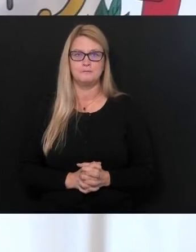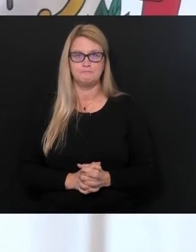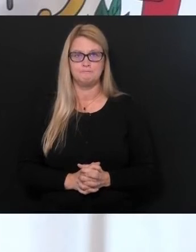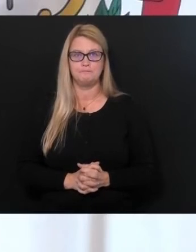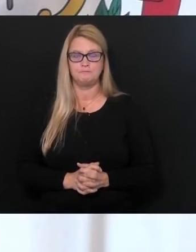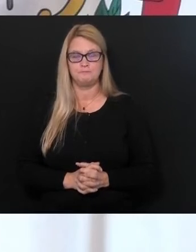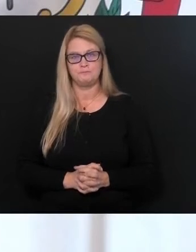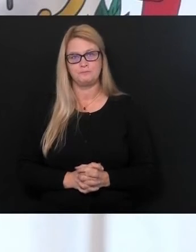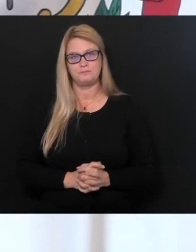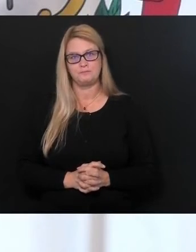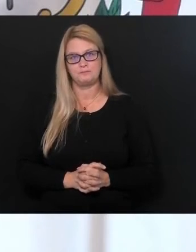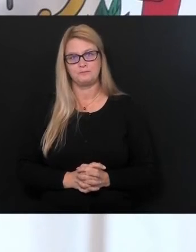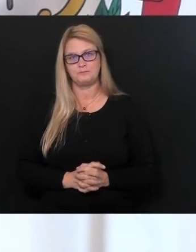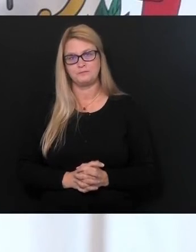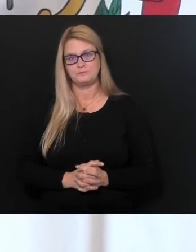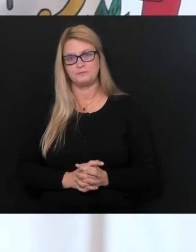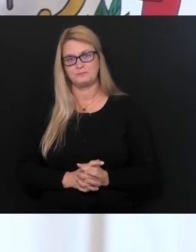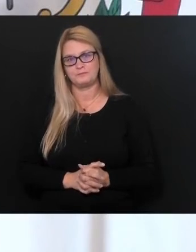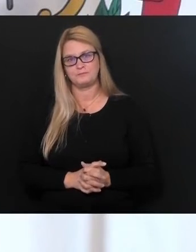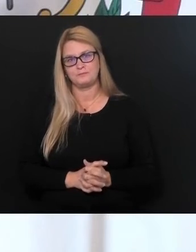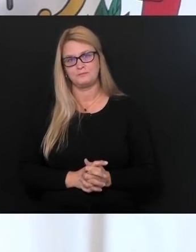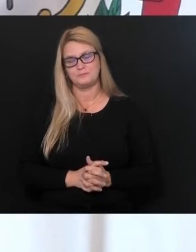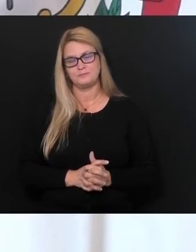be also looking at,